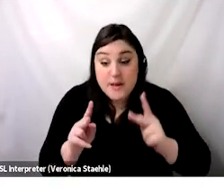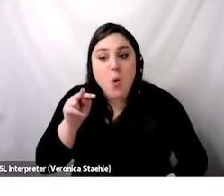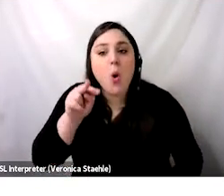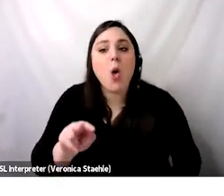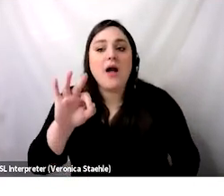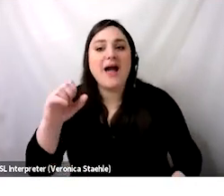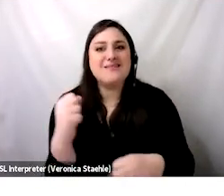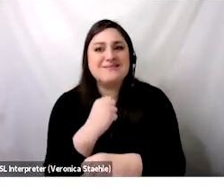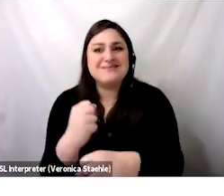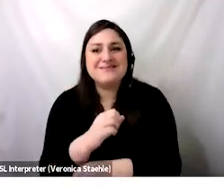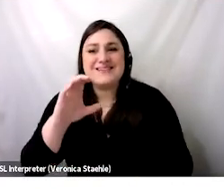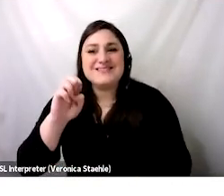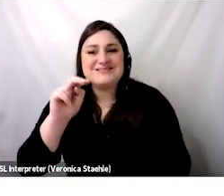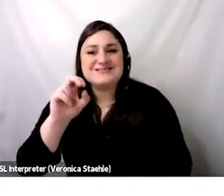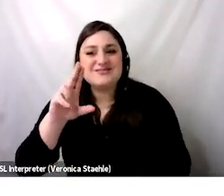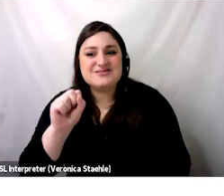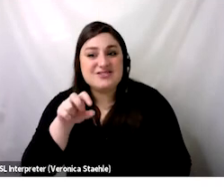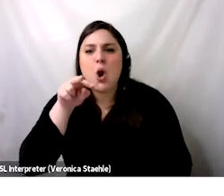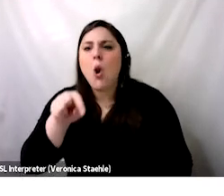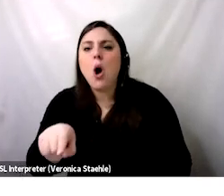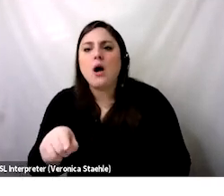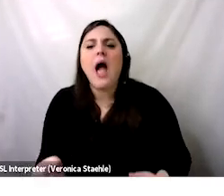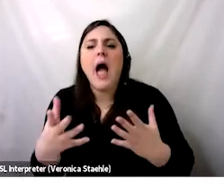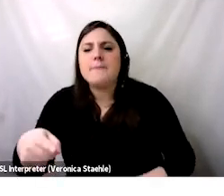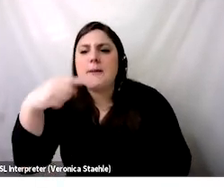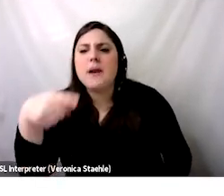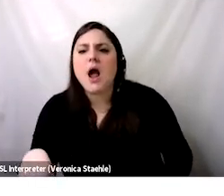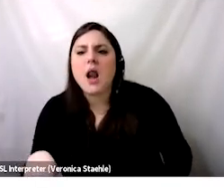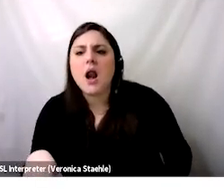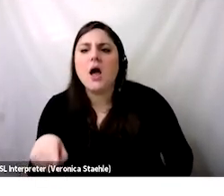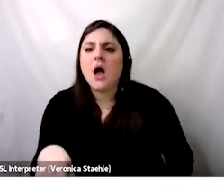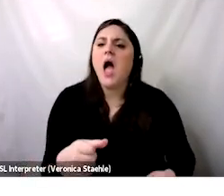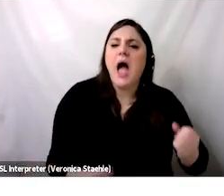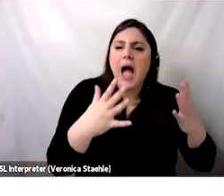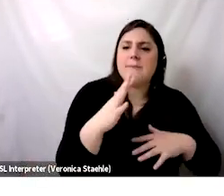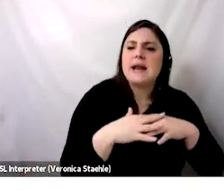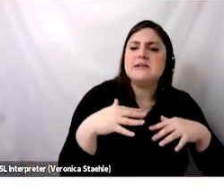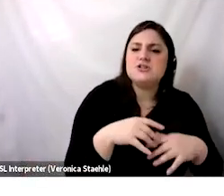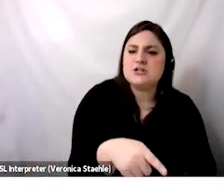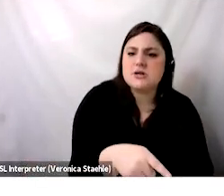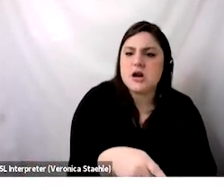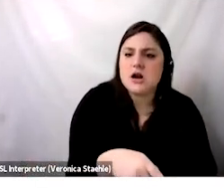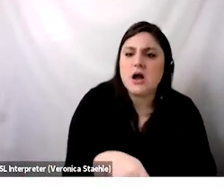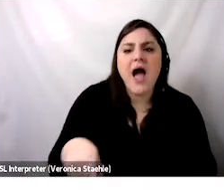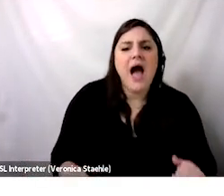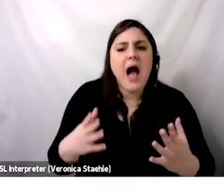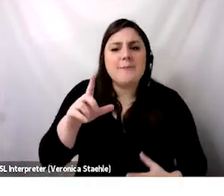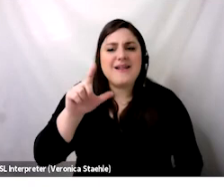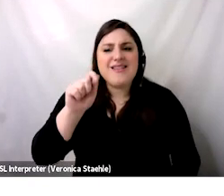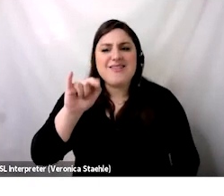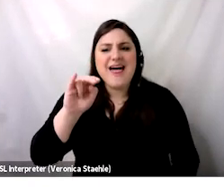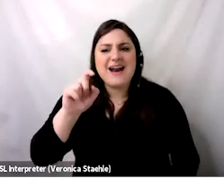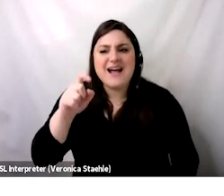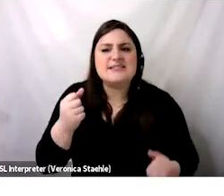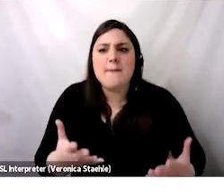how many people are Native American, how many people are Latinx, and find how dismal those numbers are. Again,